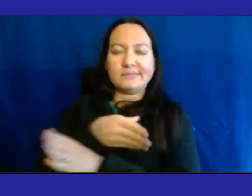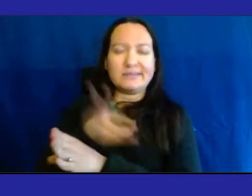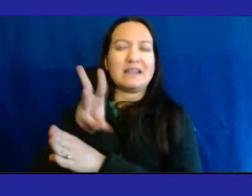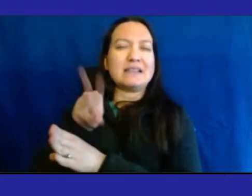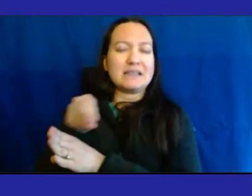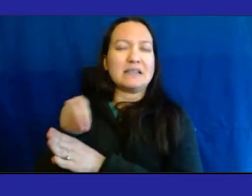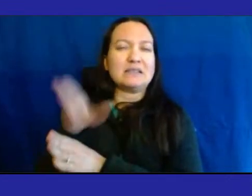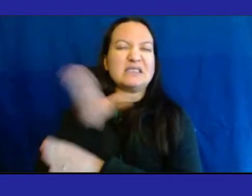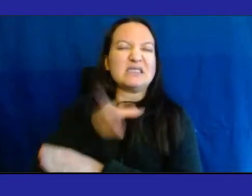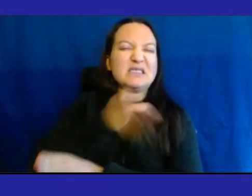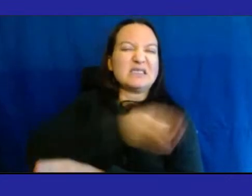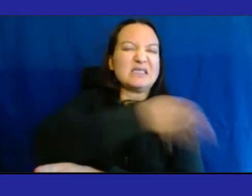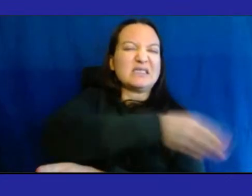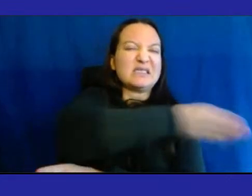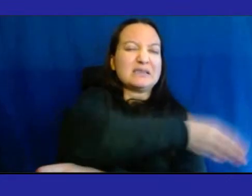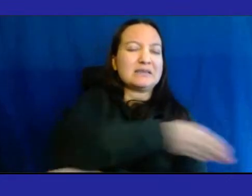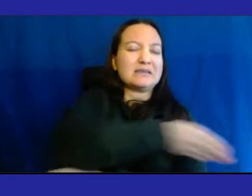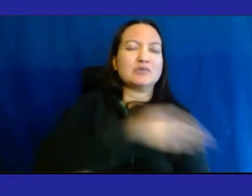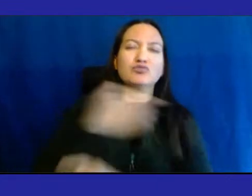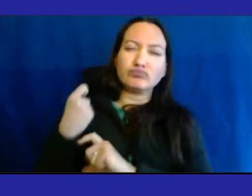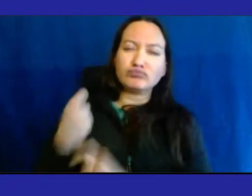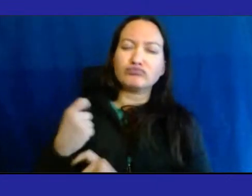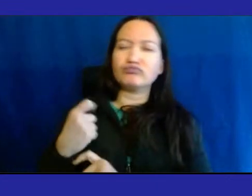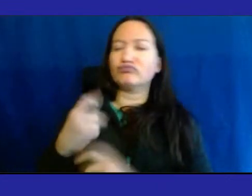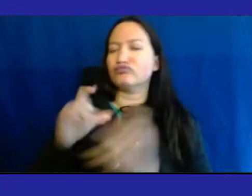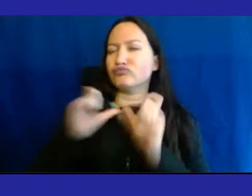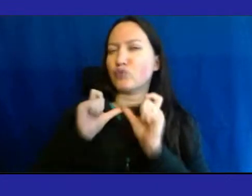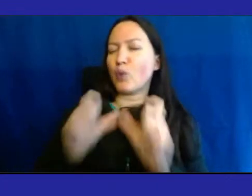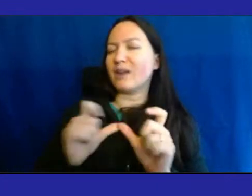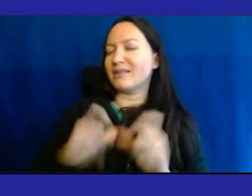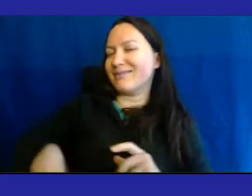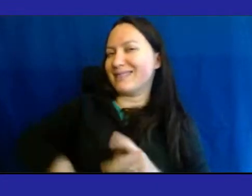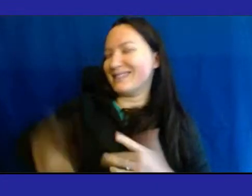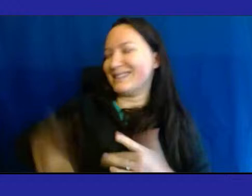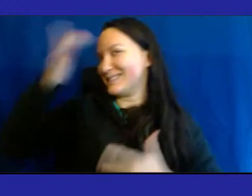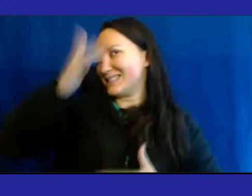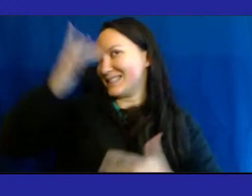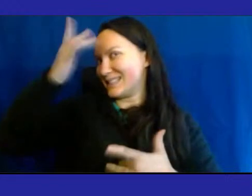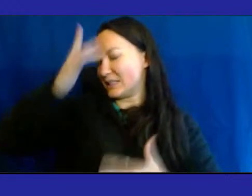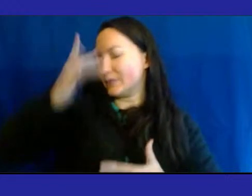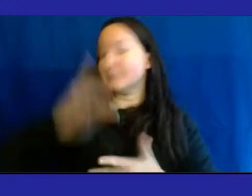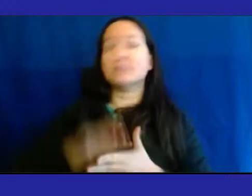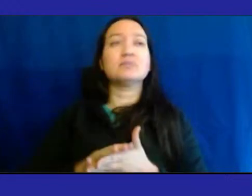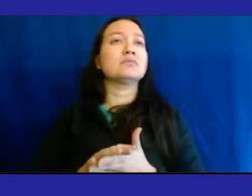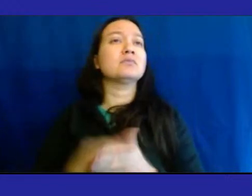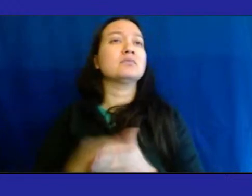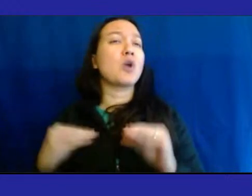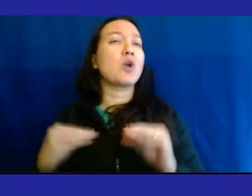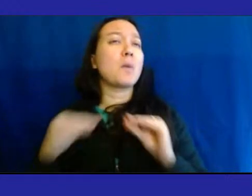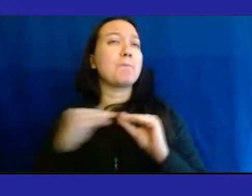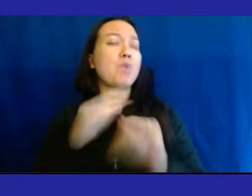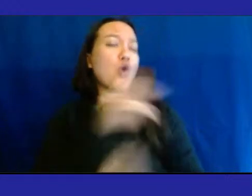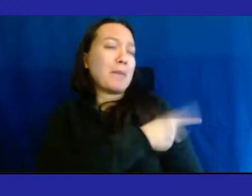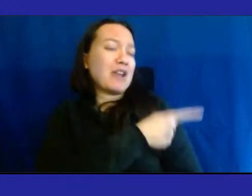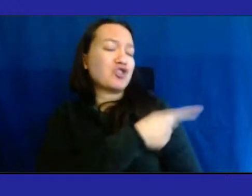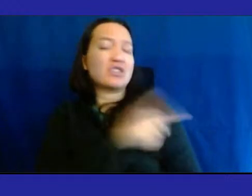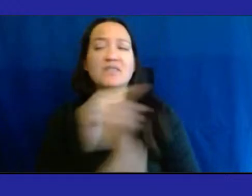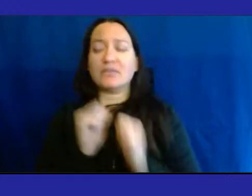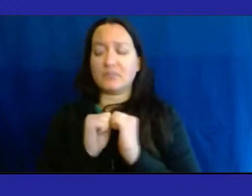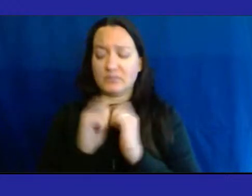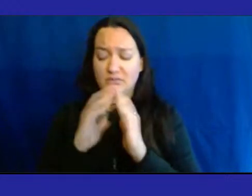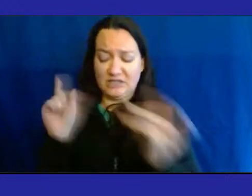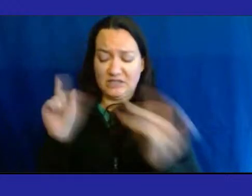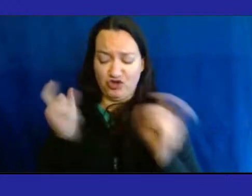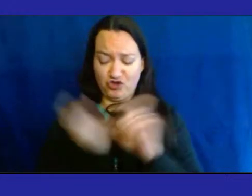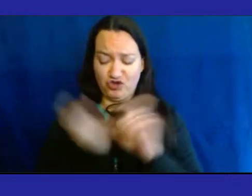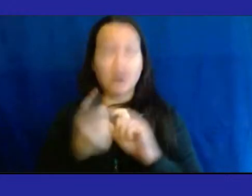these categories of chronic kidney disease. So in other words, more patients, after we made this algorithm change, more